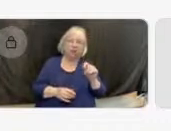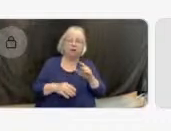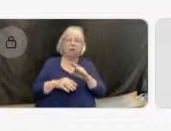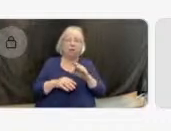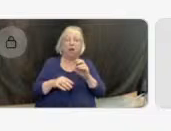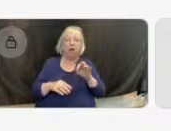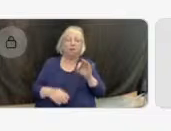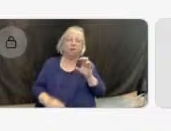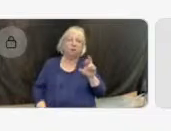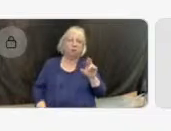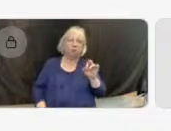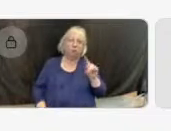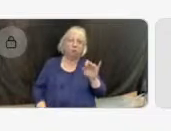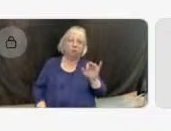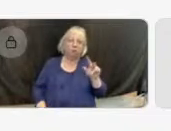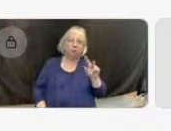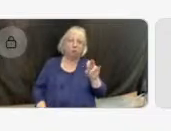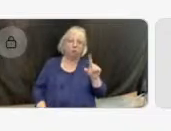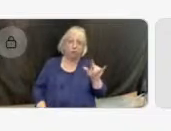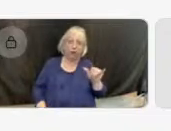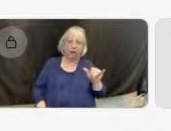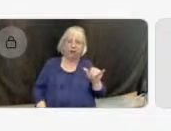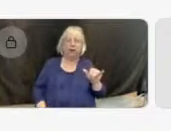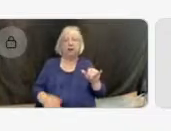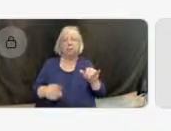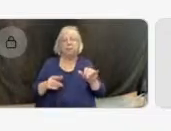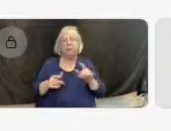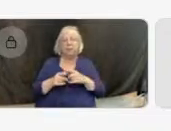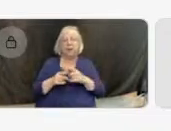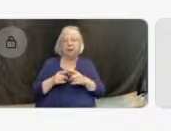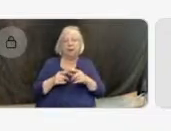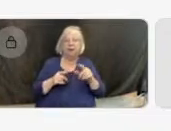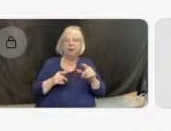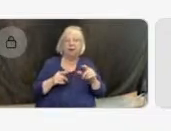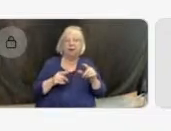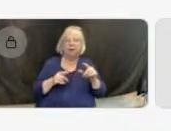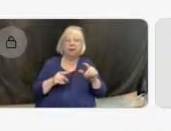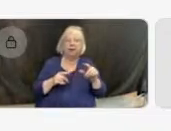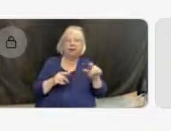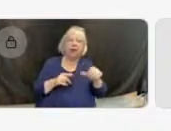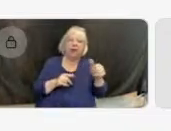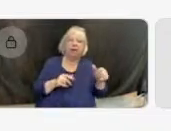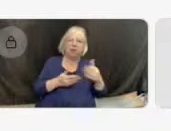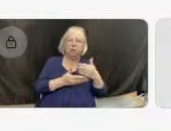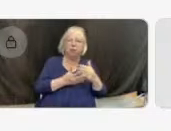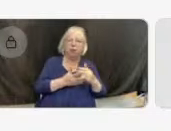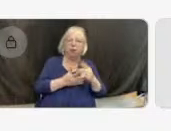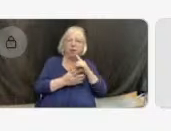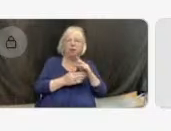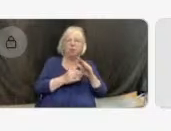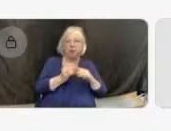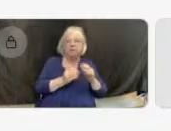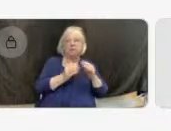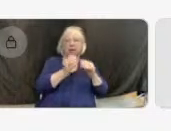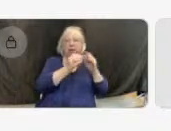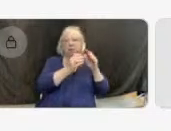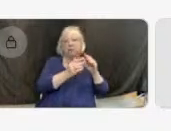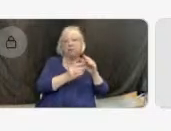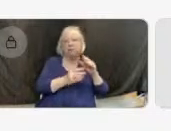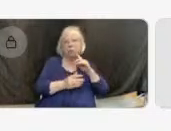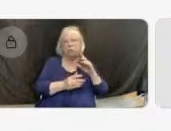then the rest of the area being annexed in a later phase of the subdivision, in phase 5 of the